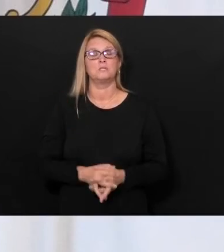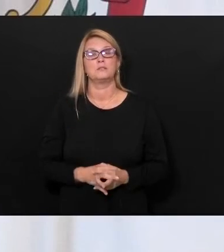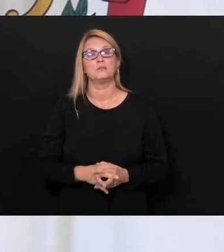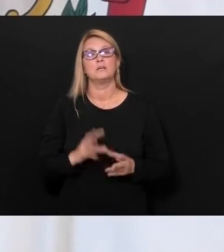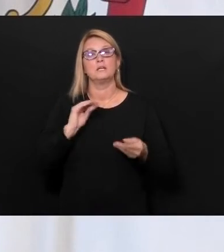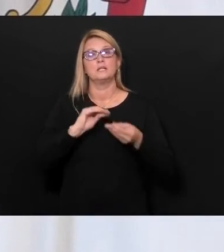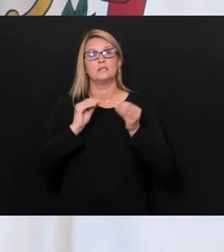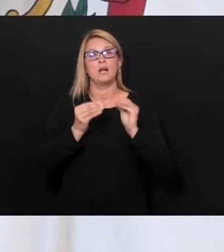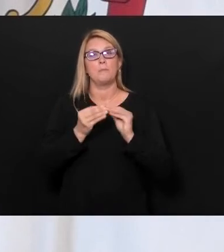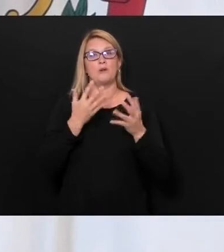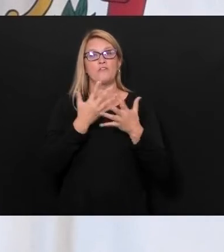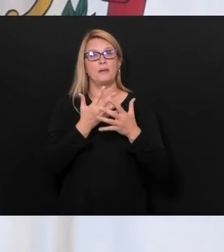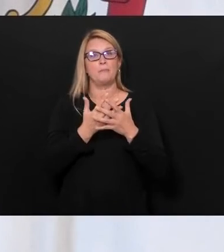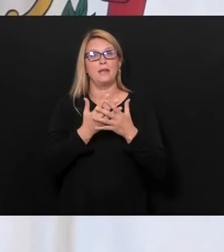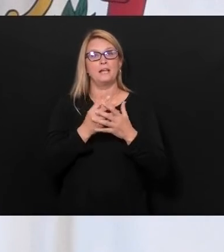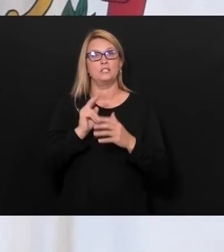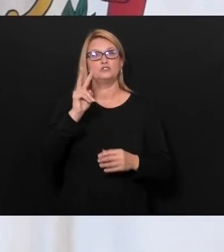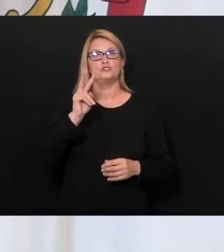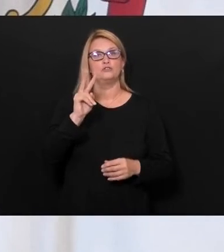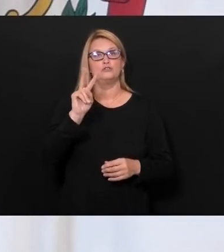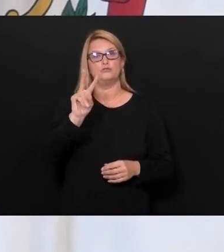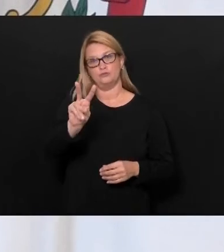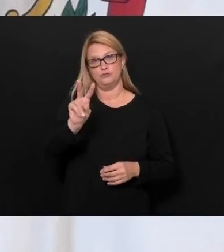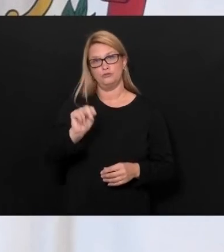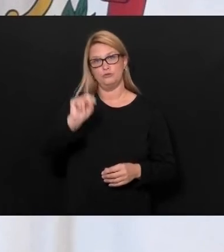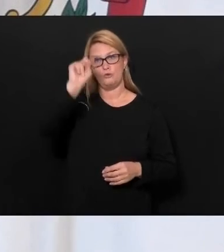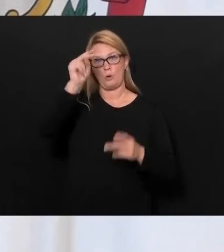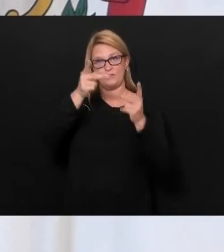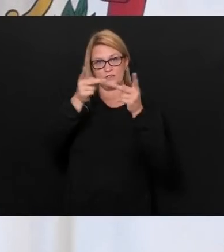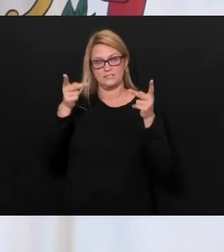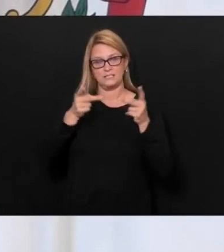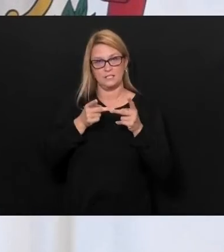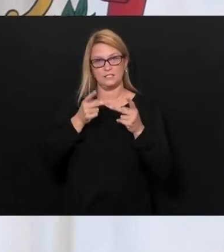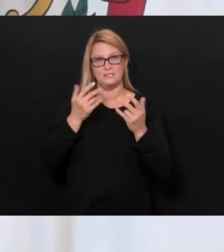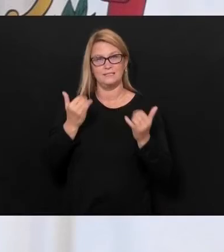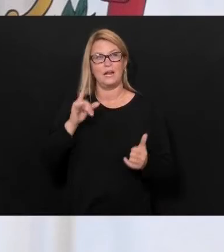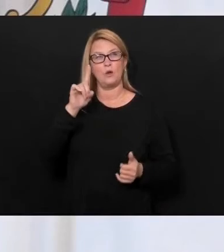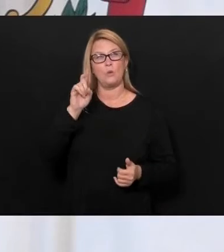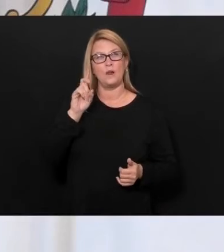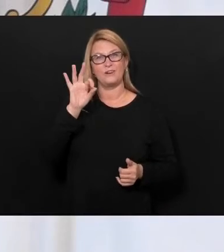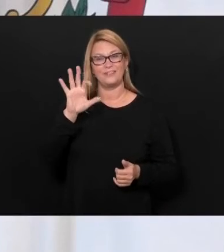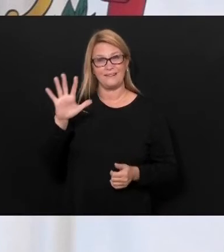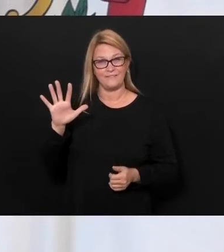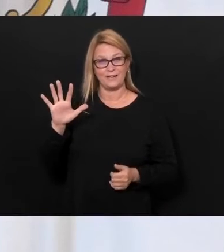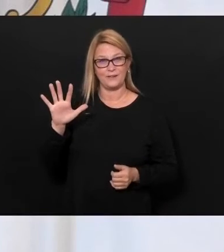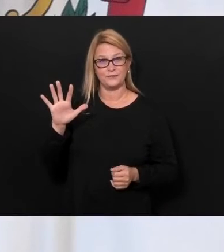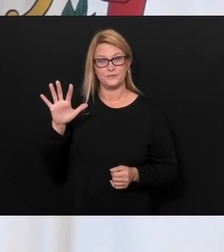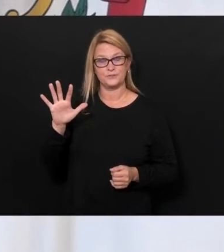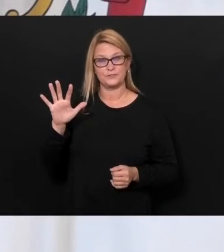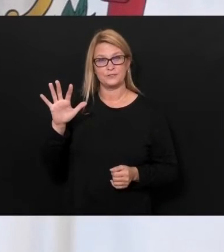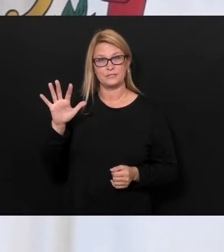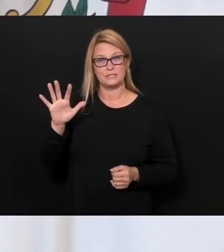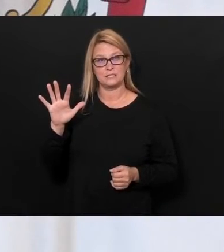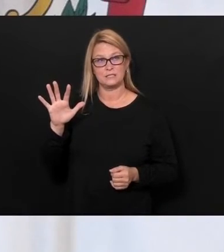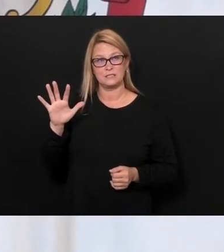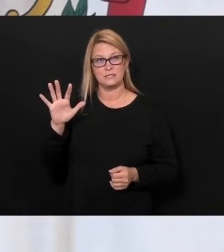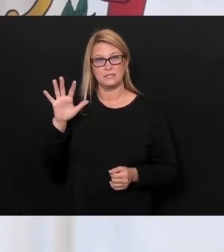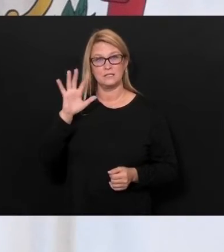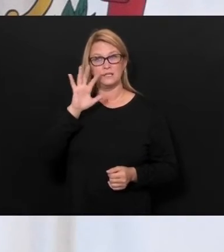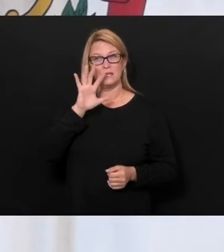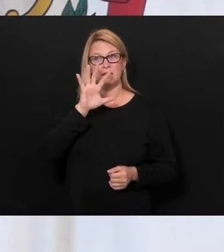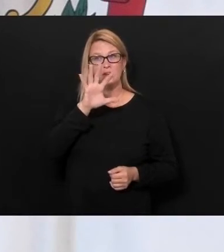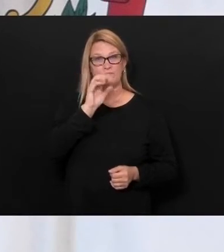of inmate cases in the 2 northern facilities, you know, are now 195. There's been